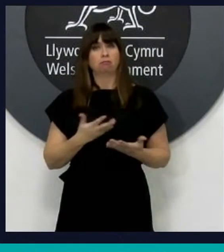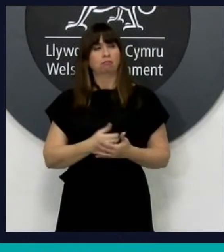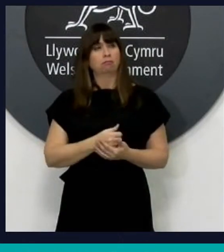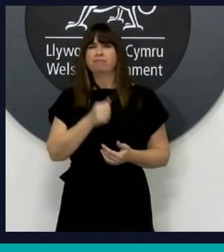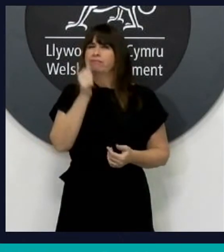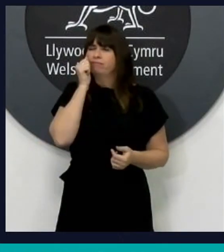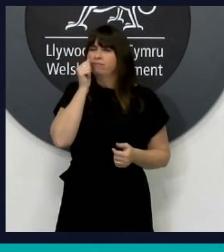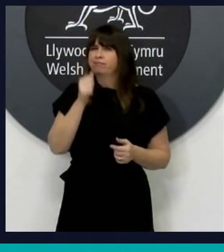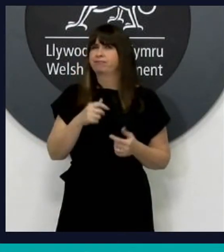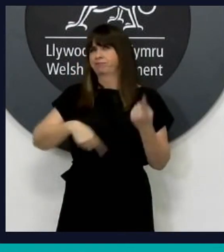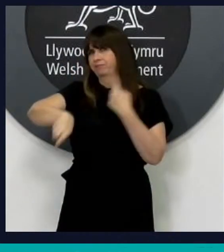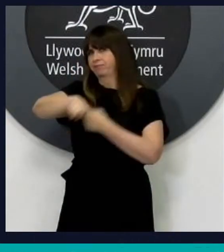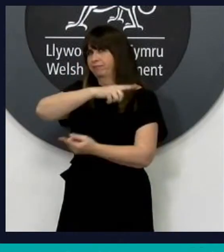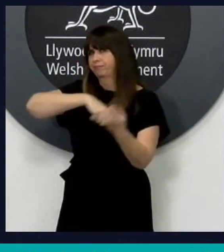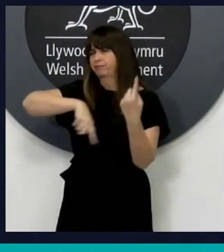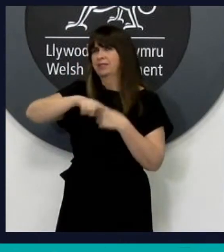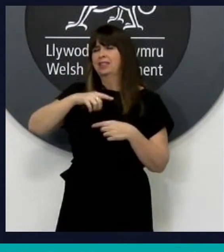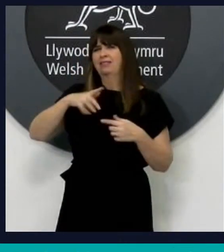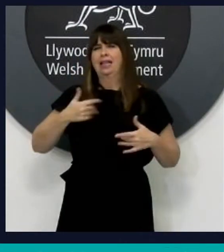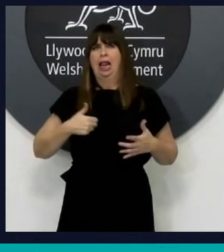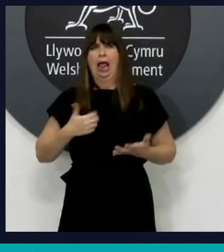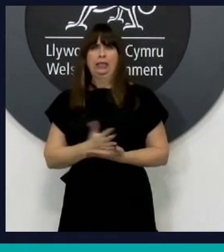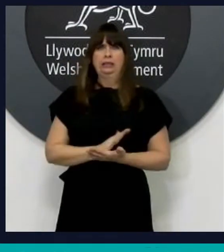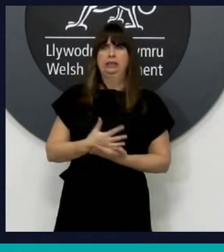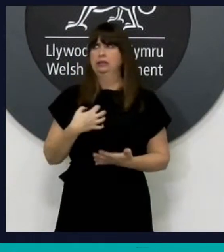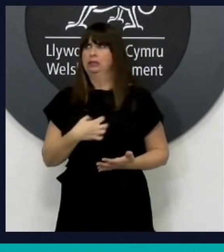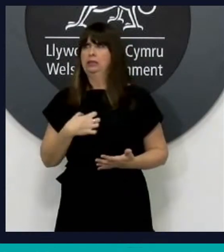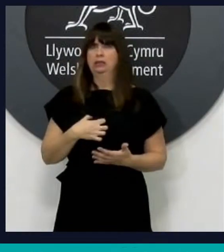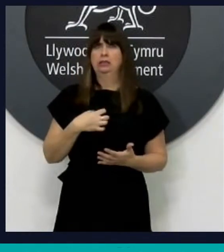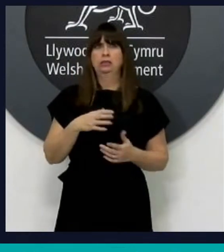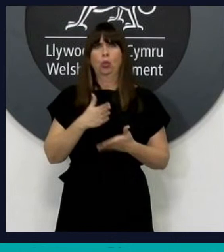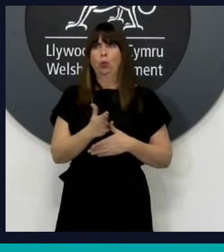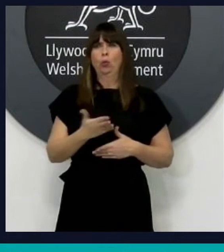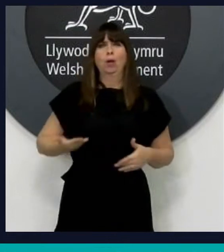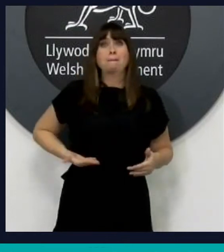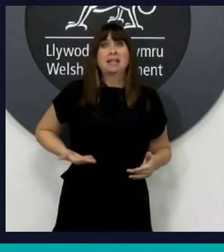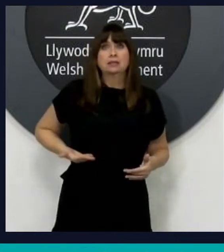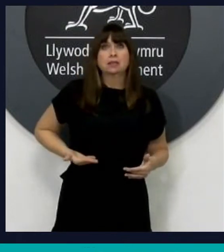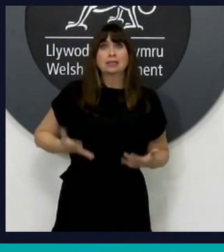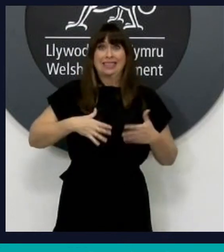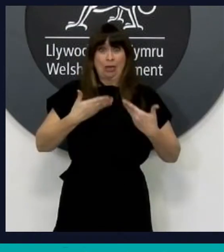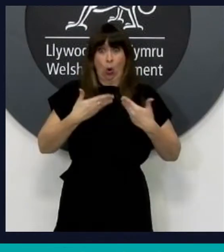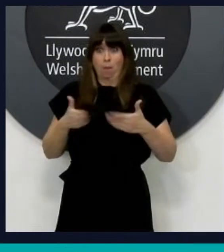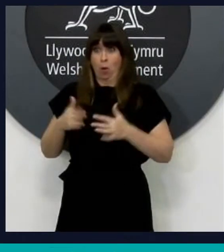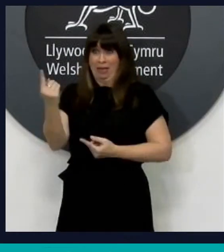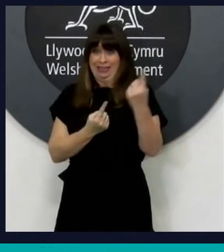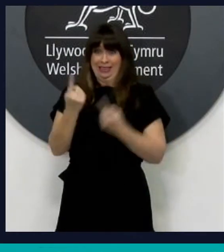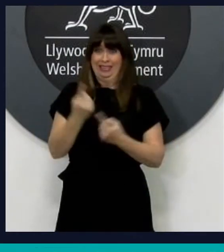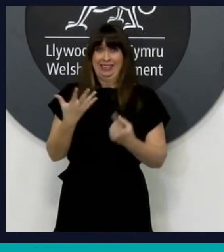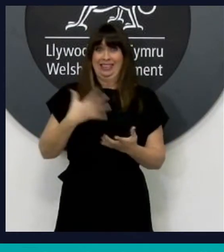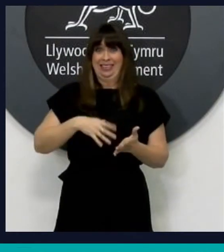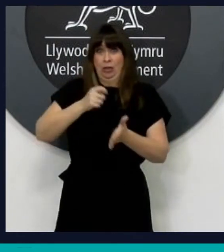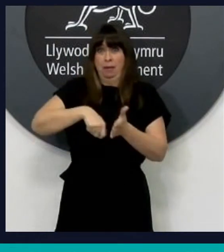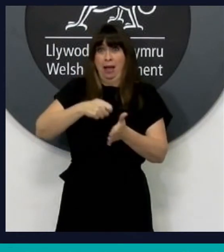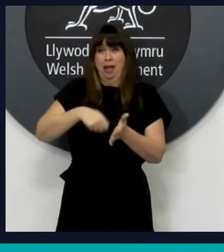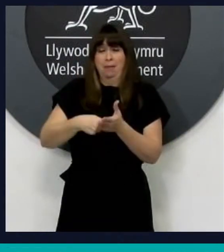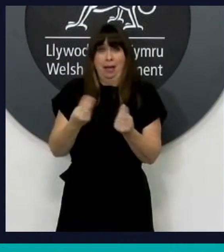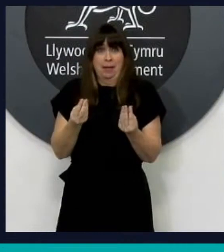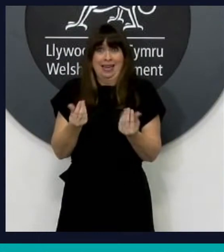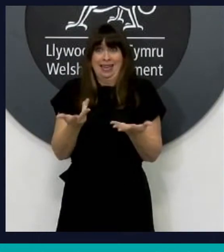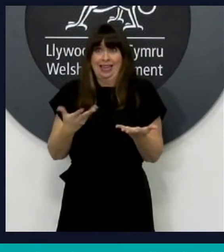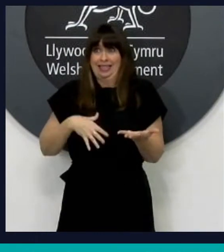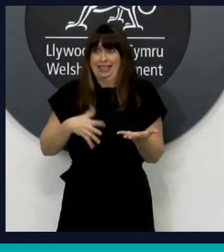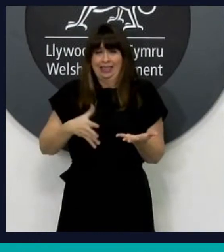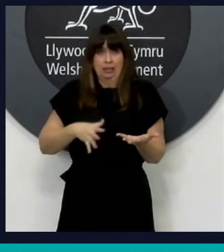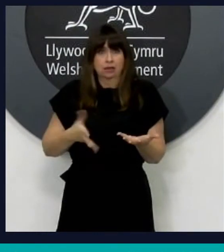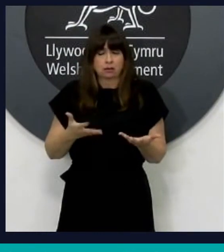really difficult time, in particular for businesses who rely on Christmas for a huge amount of their custom.